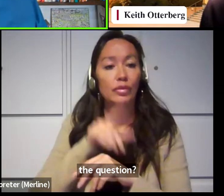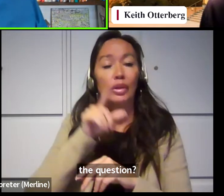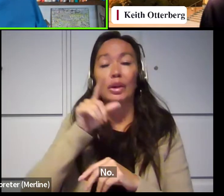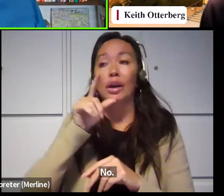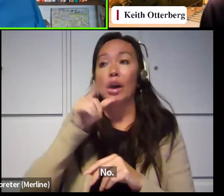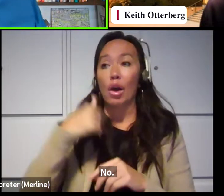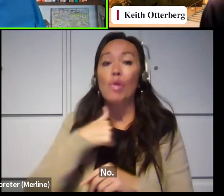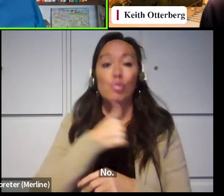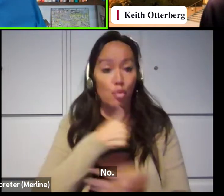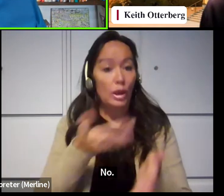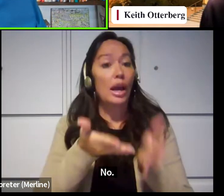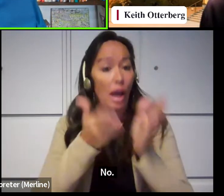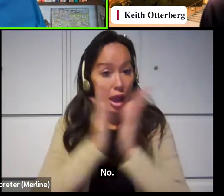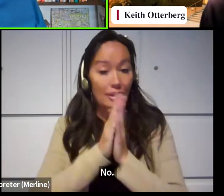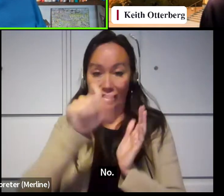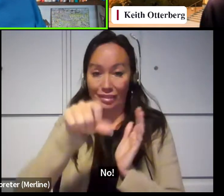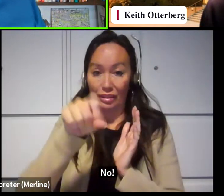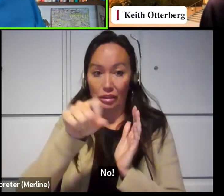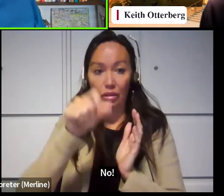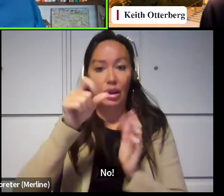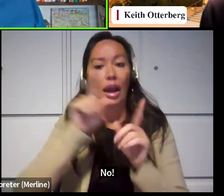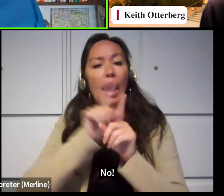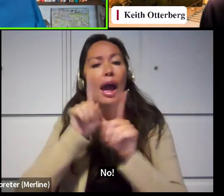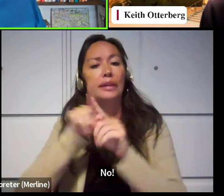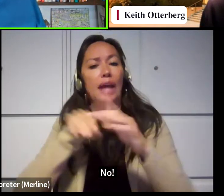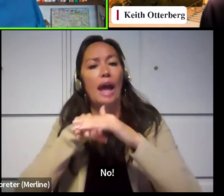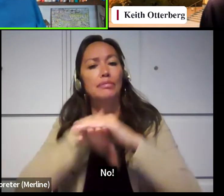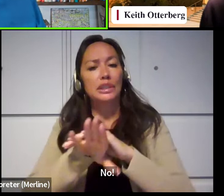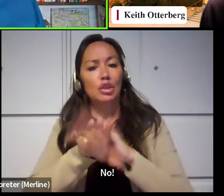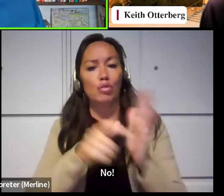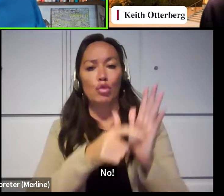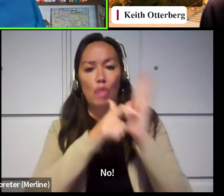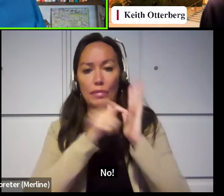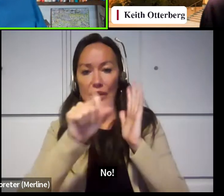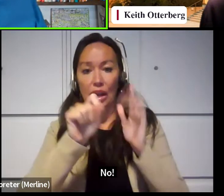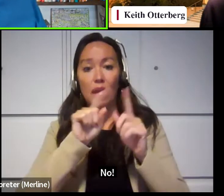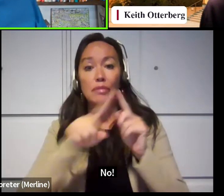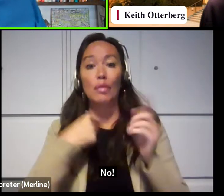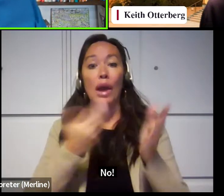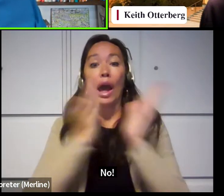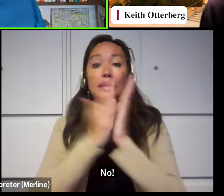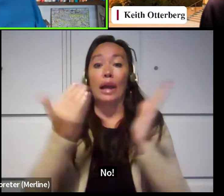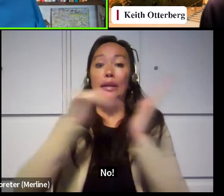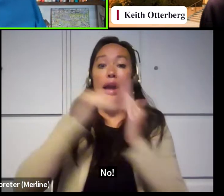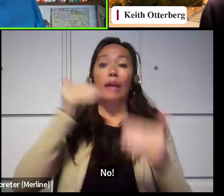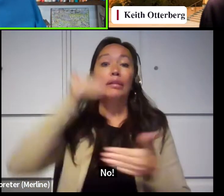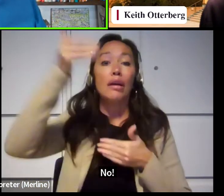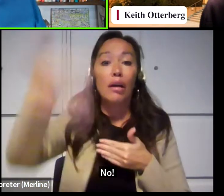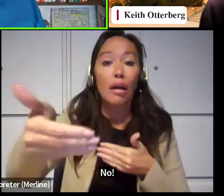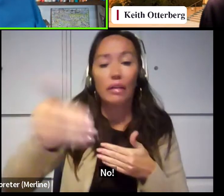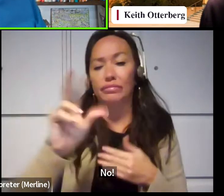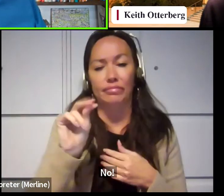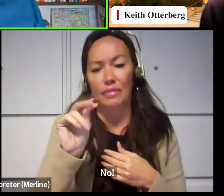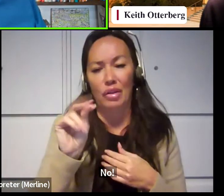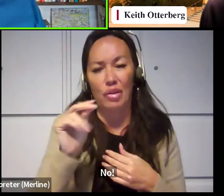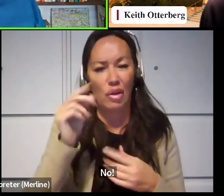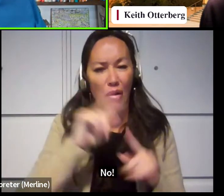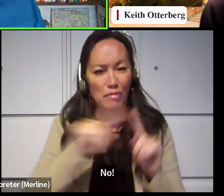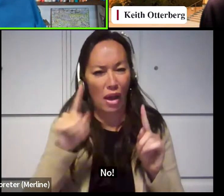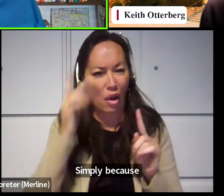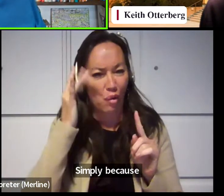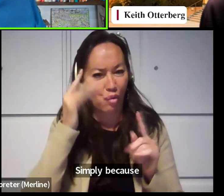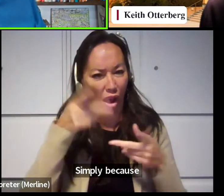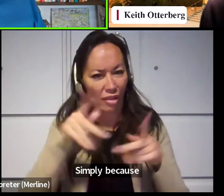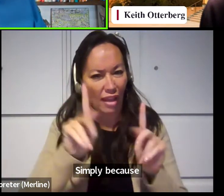We ask for it as an admission requirement. We don't ask for it again simply because why would you let it lapse? You